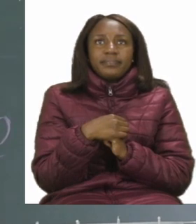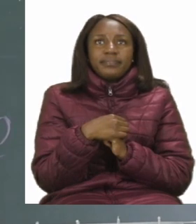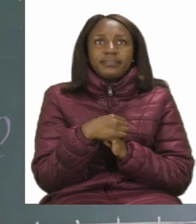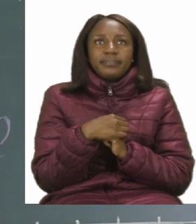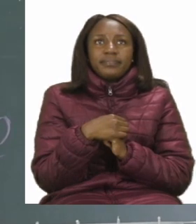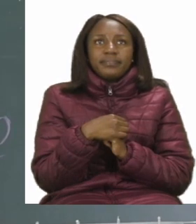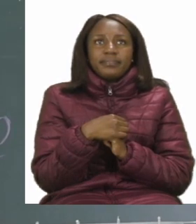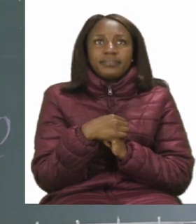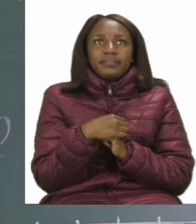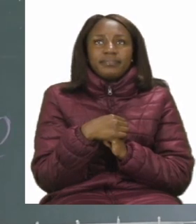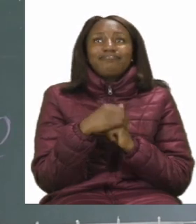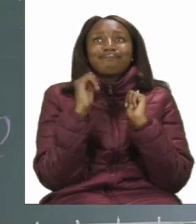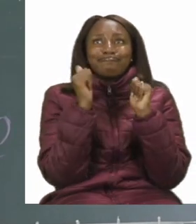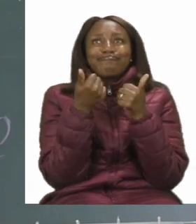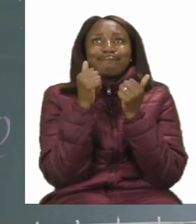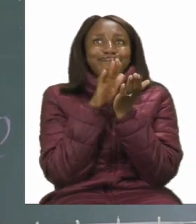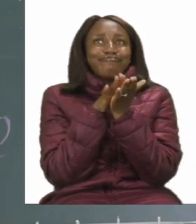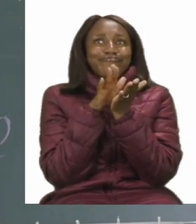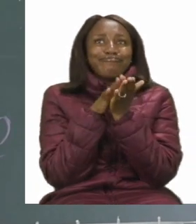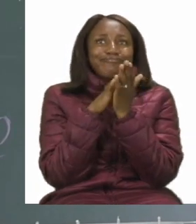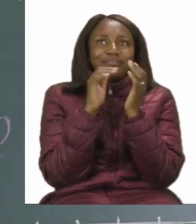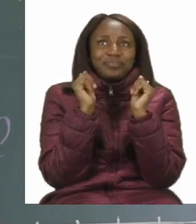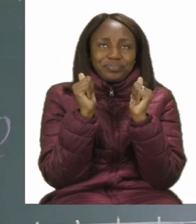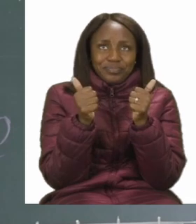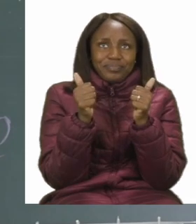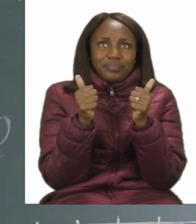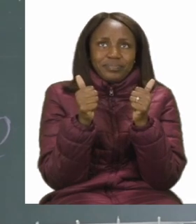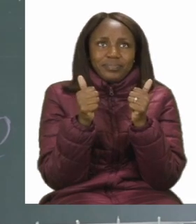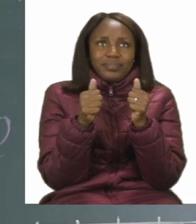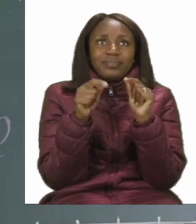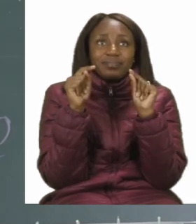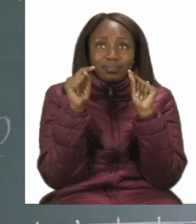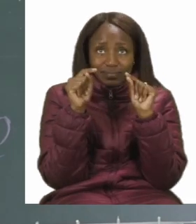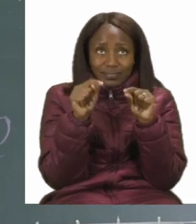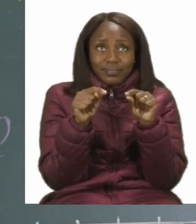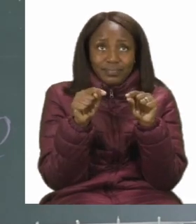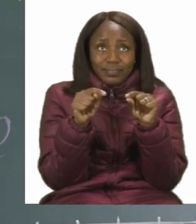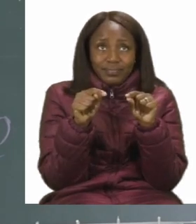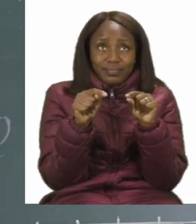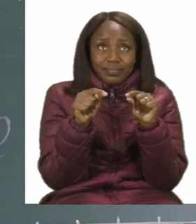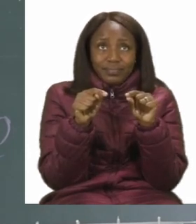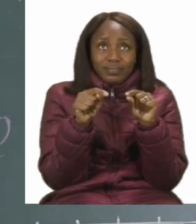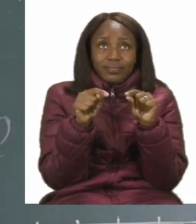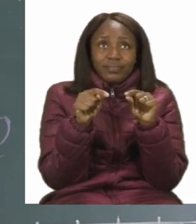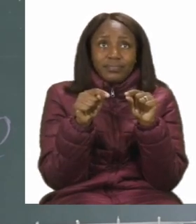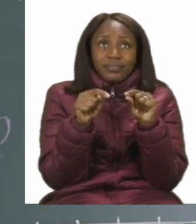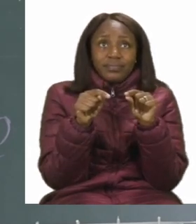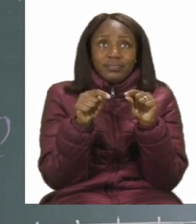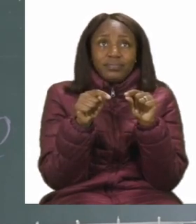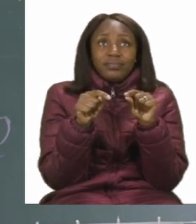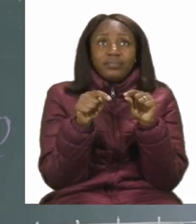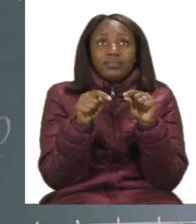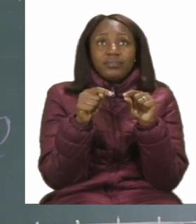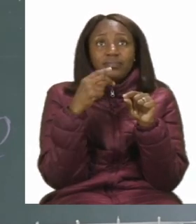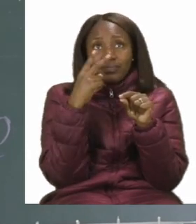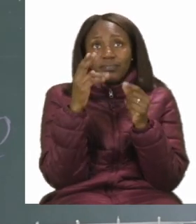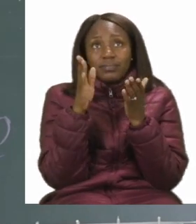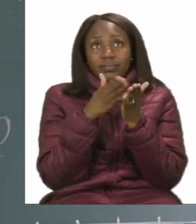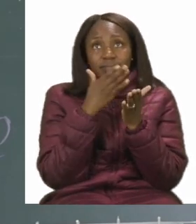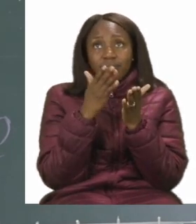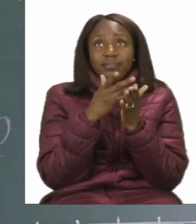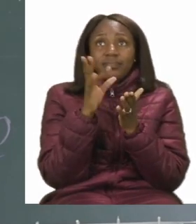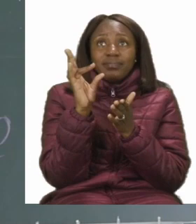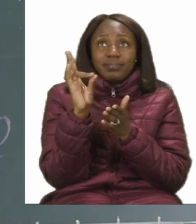50. Well done, grade 3s. Now, let's quickly hop back to page 7